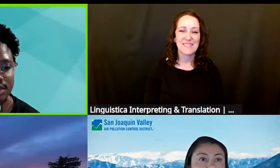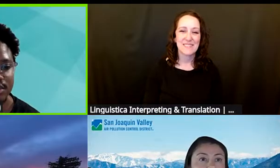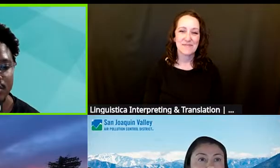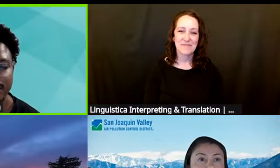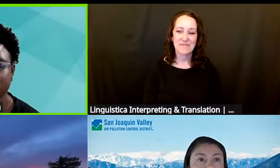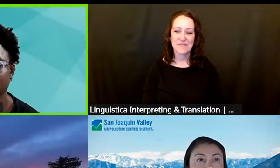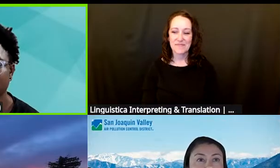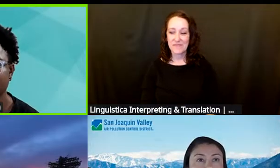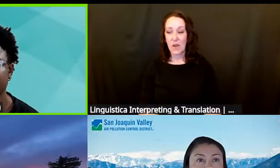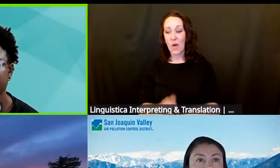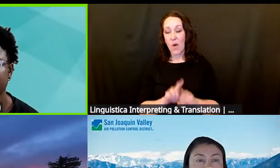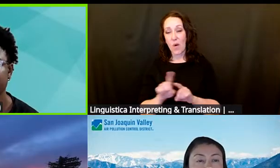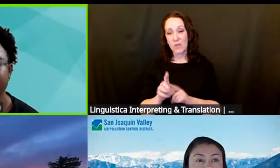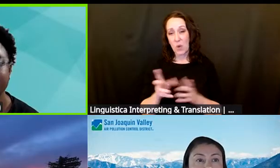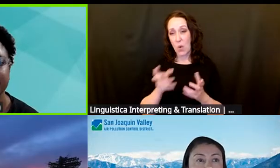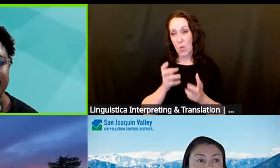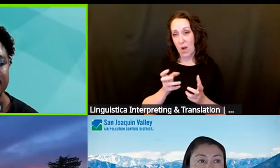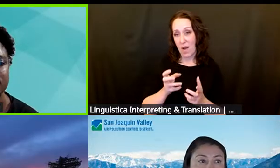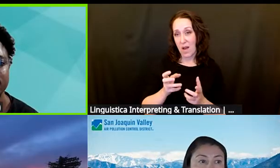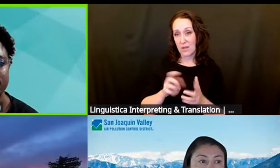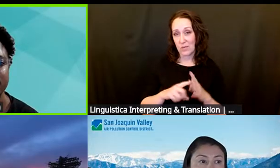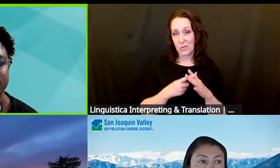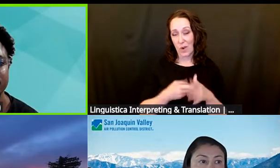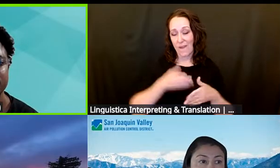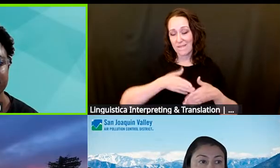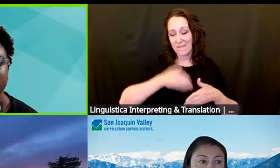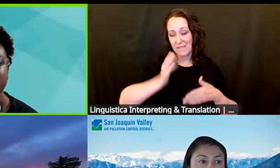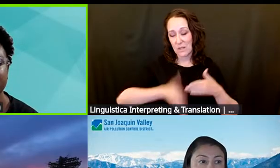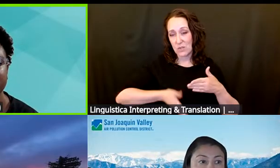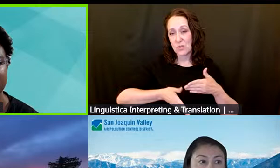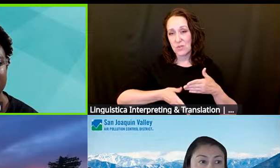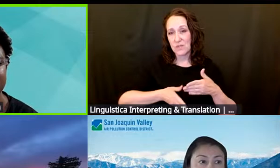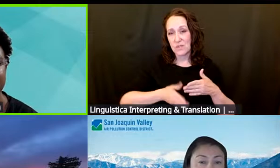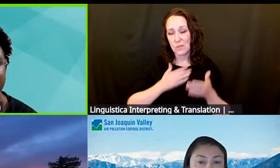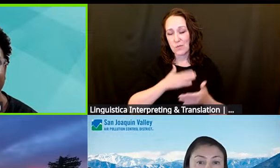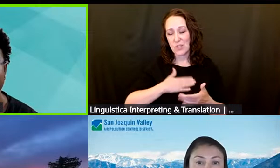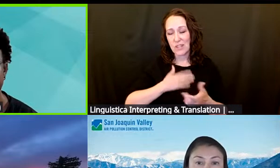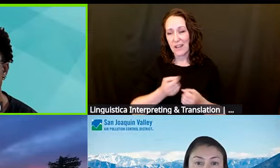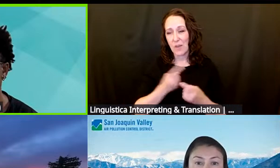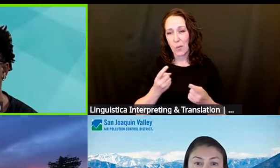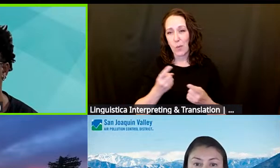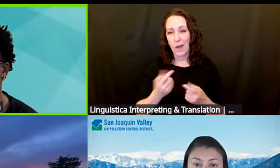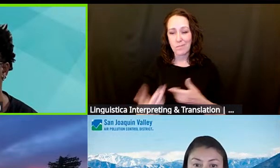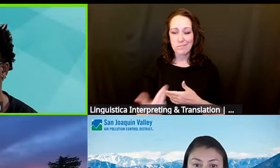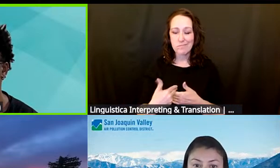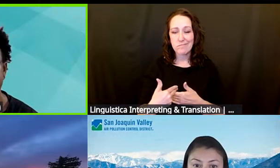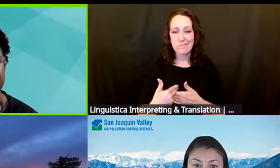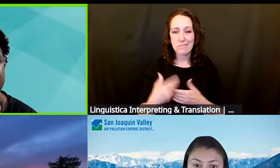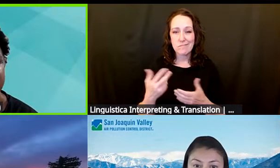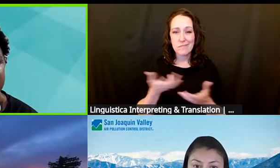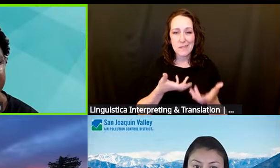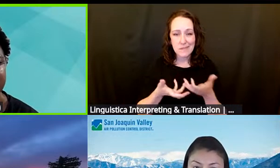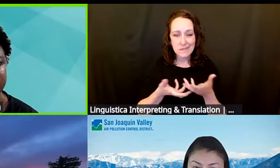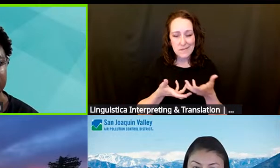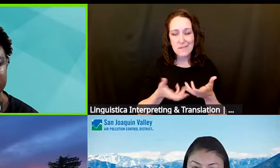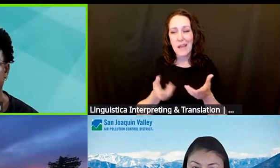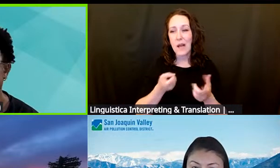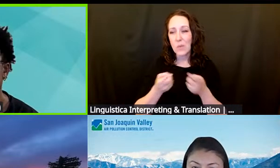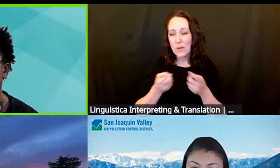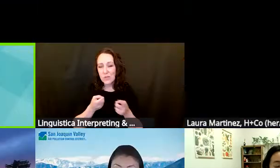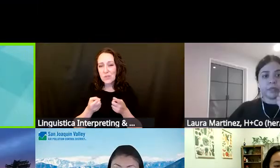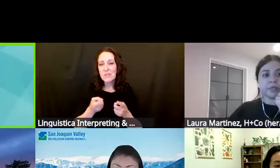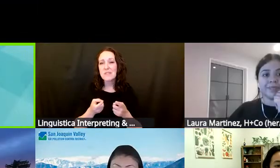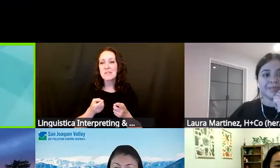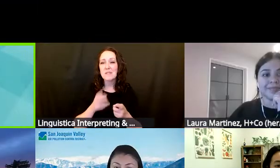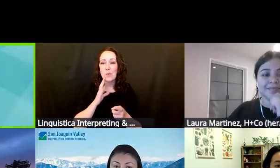We also want to start wrapping up, and so we really appreciate everyone coming on, being engaged, and asking questions. I'm going to